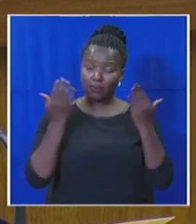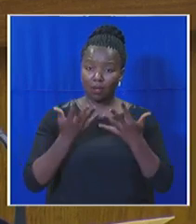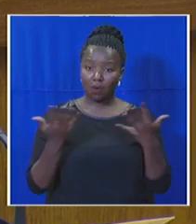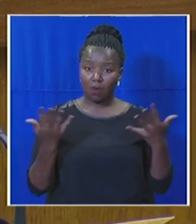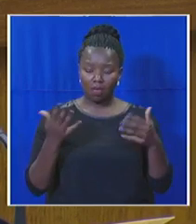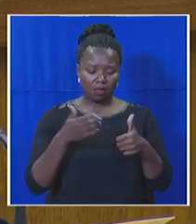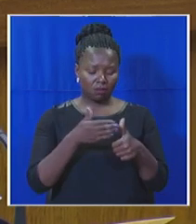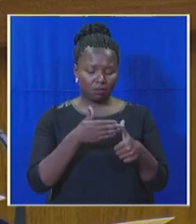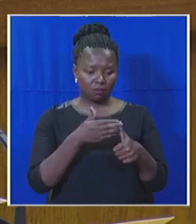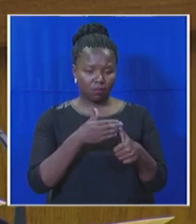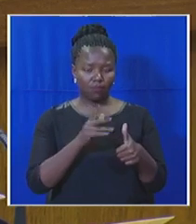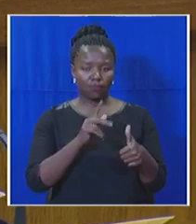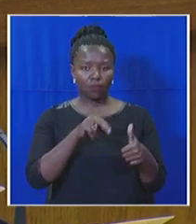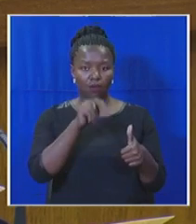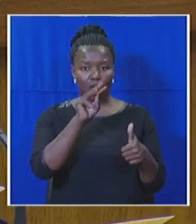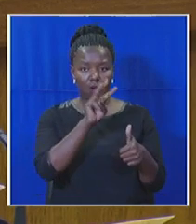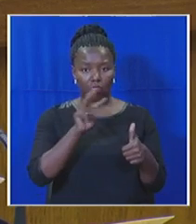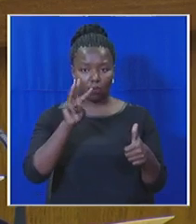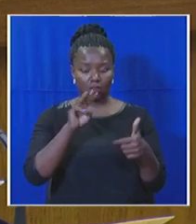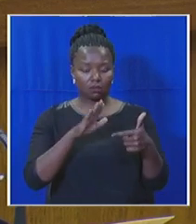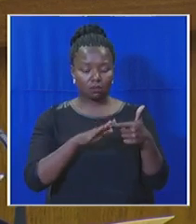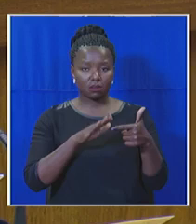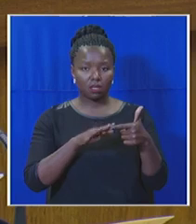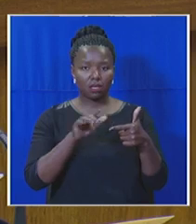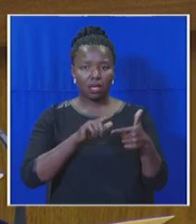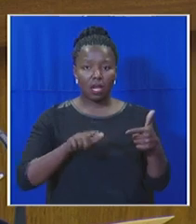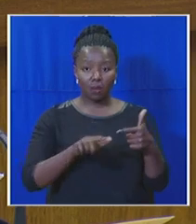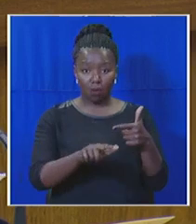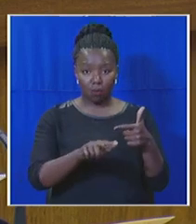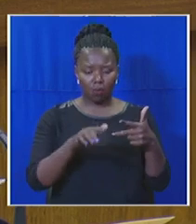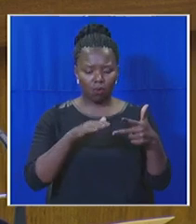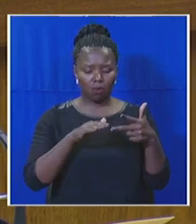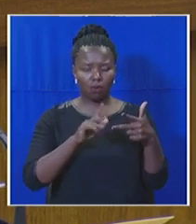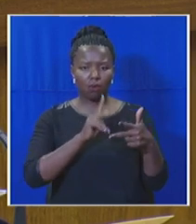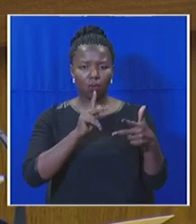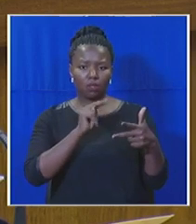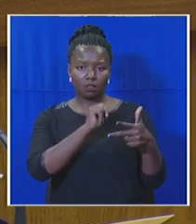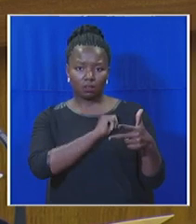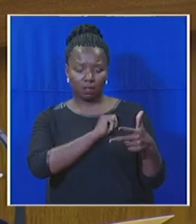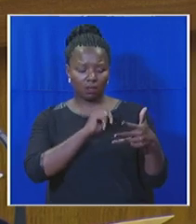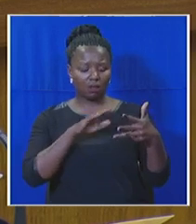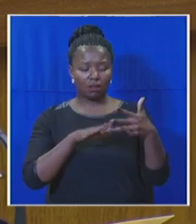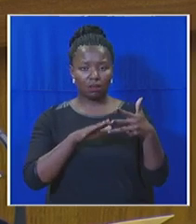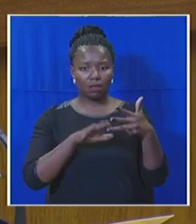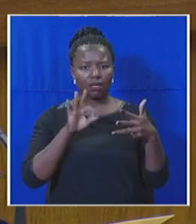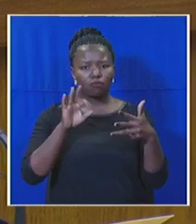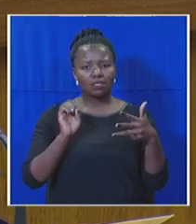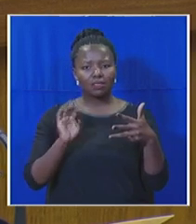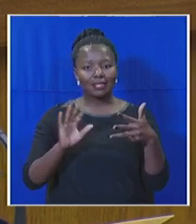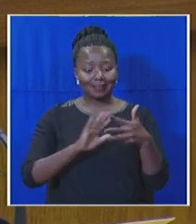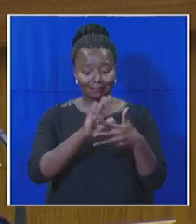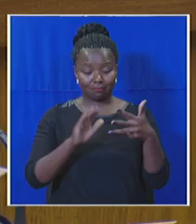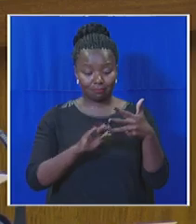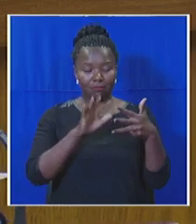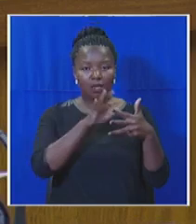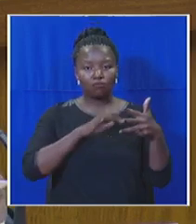of the Northwest, Limpopo, KwaZulu-Natal, and Free State.